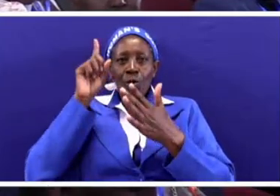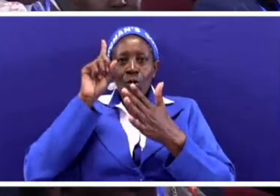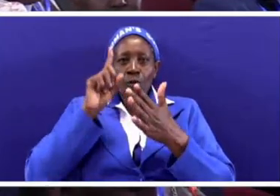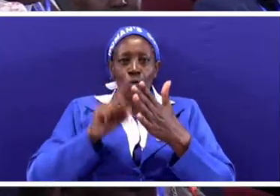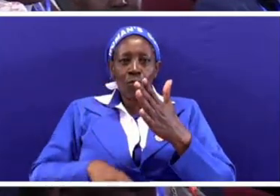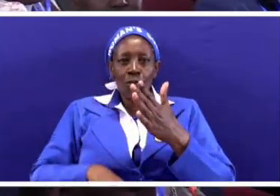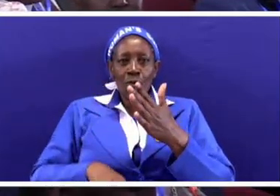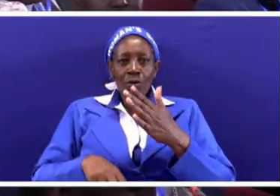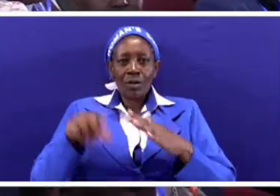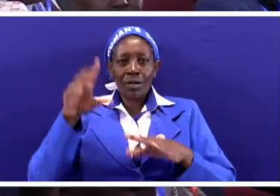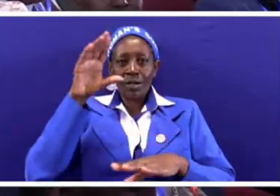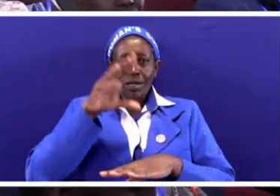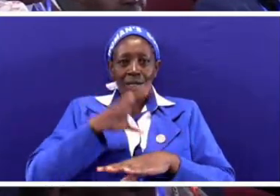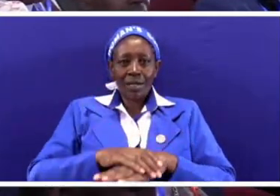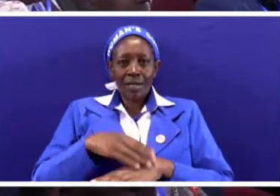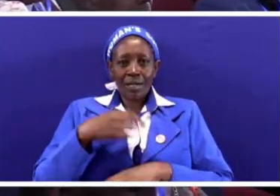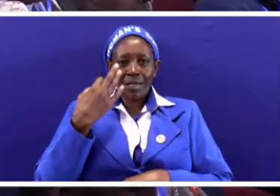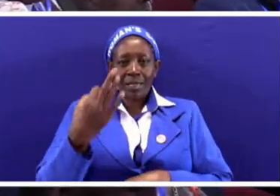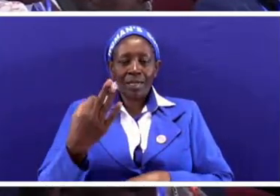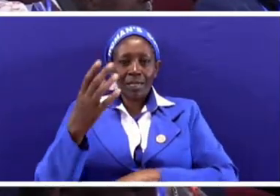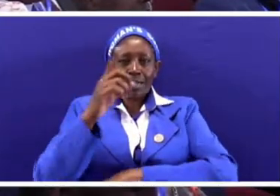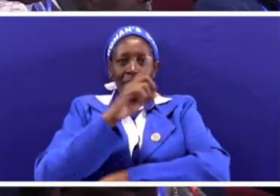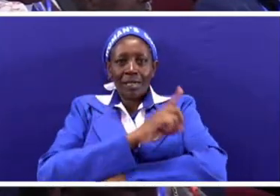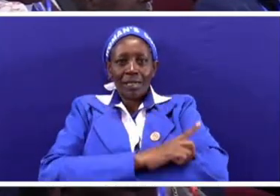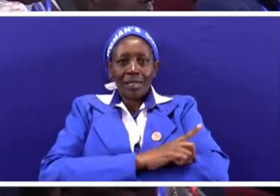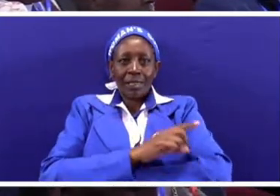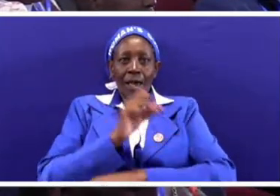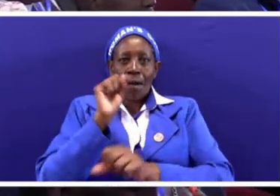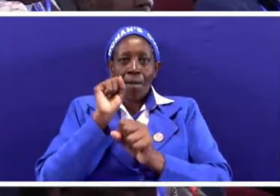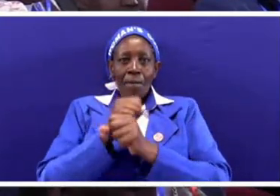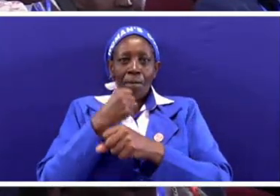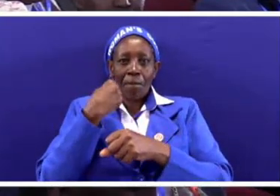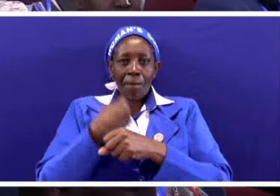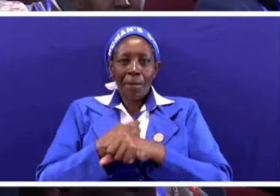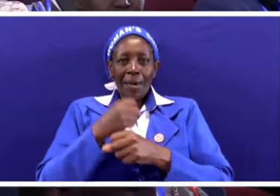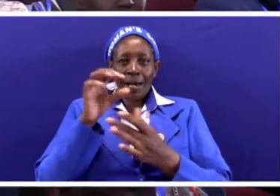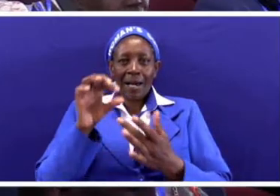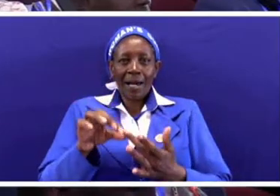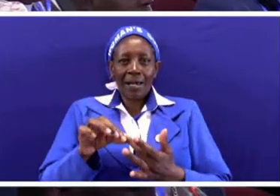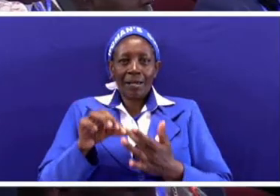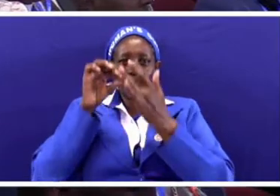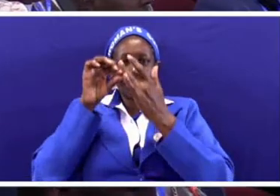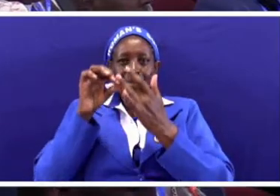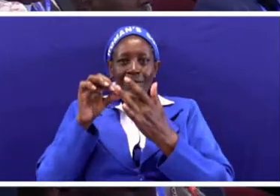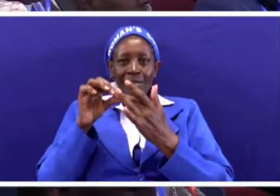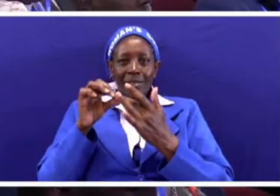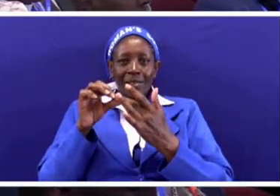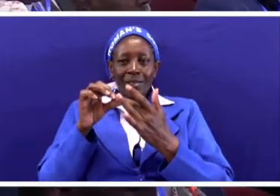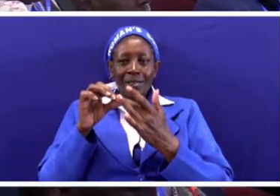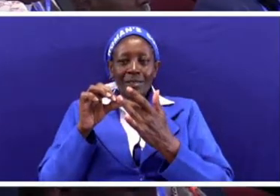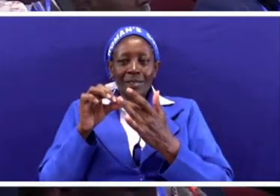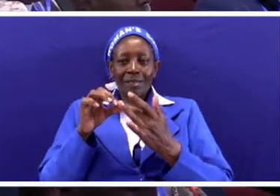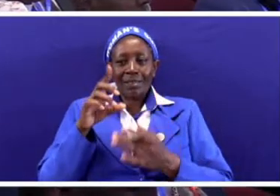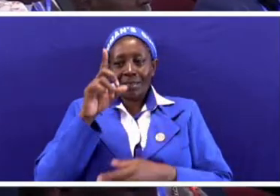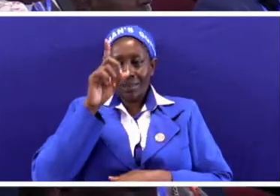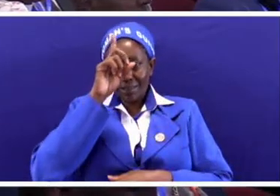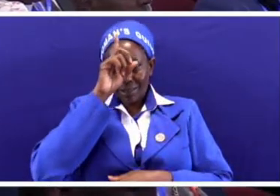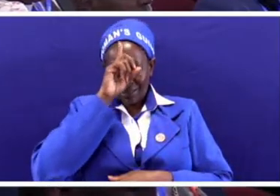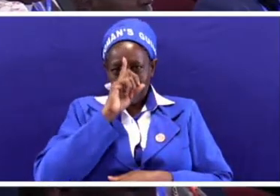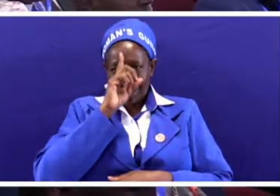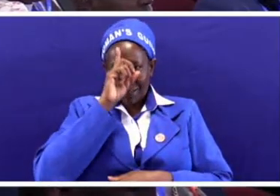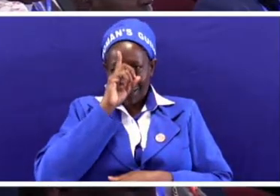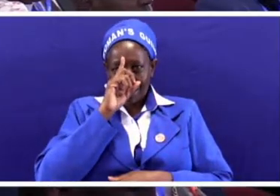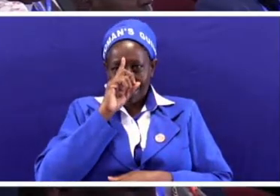actually to make a choice. And that choice is deliberate. Who shall